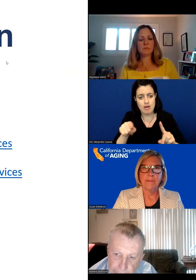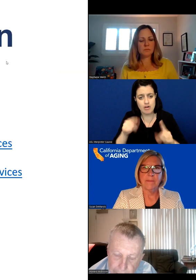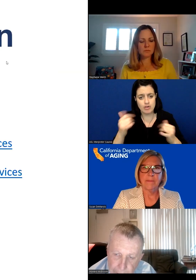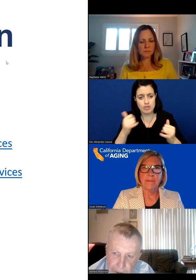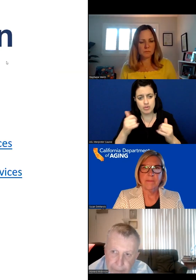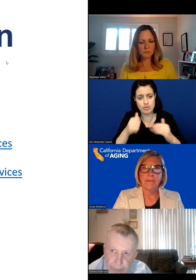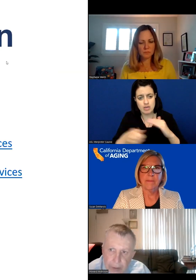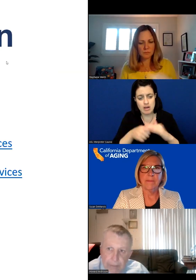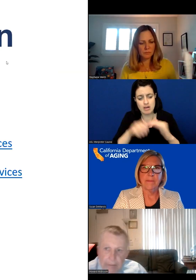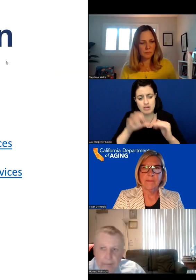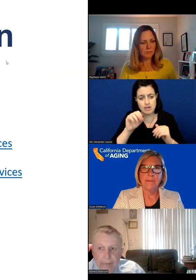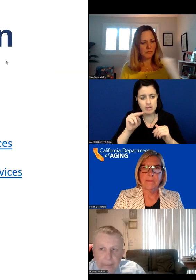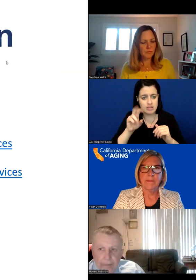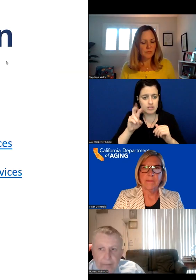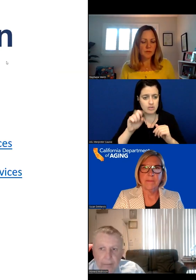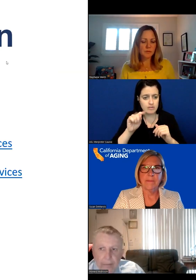under conservatorship?